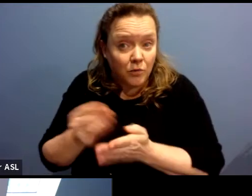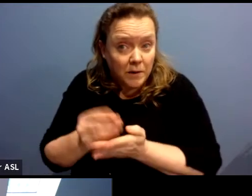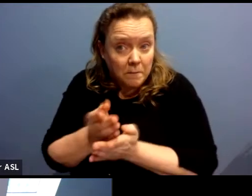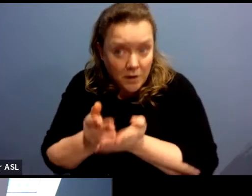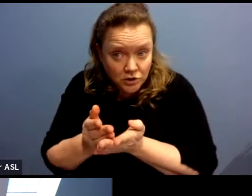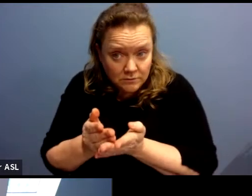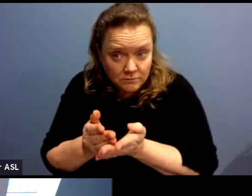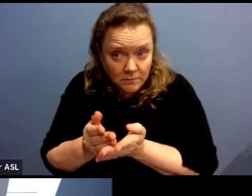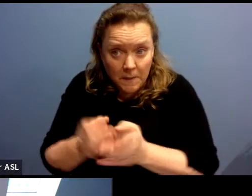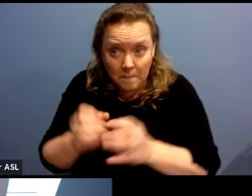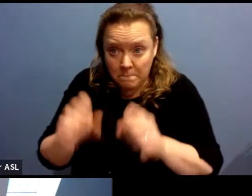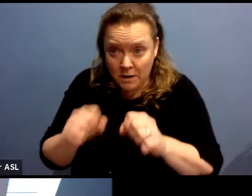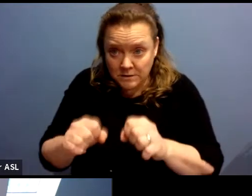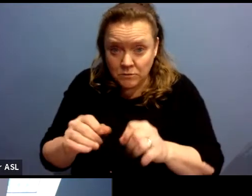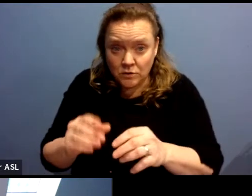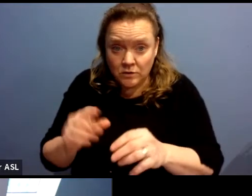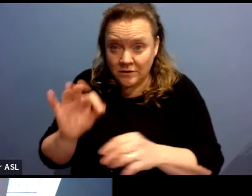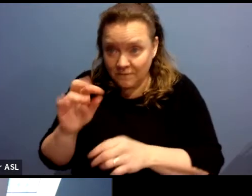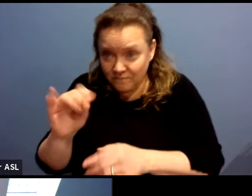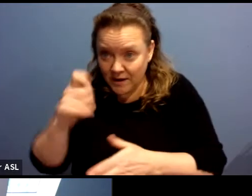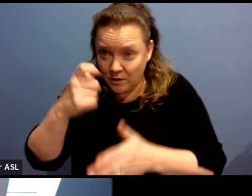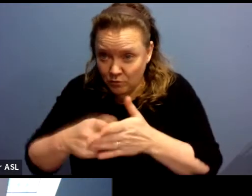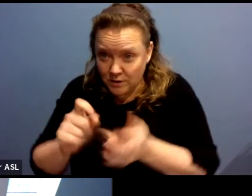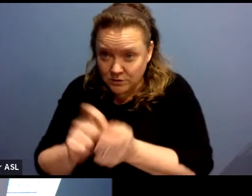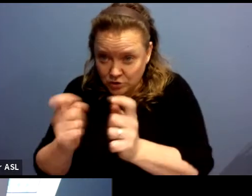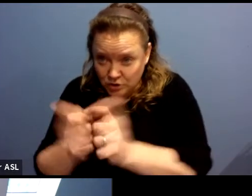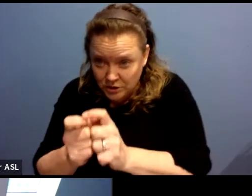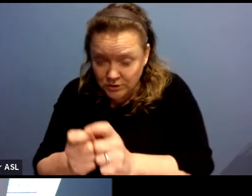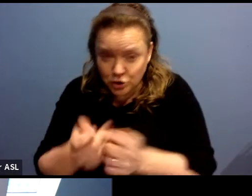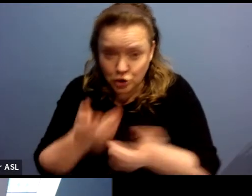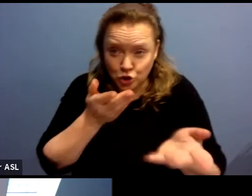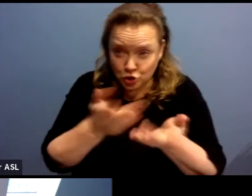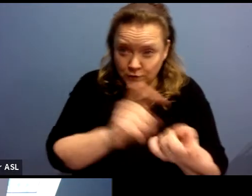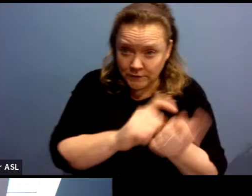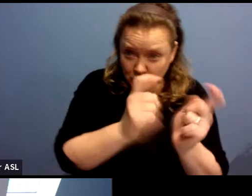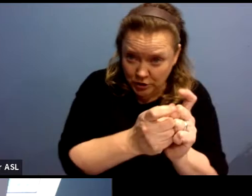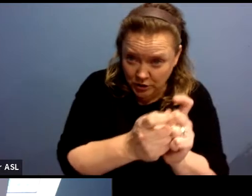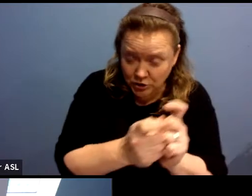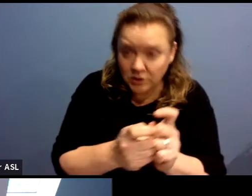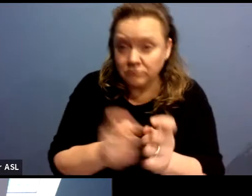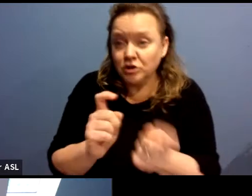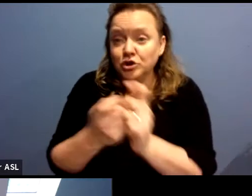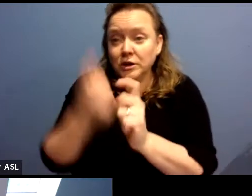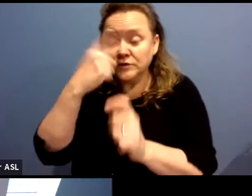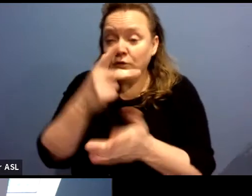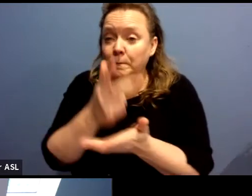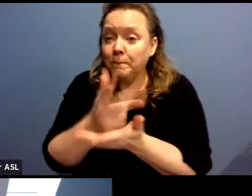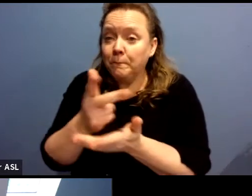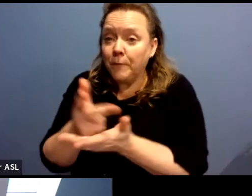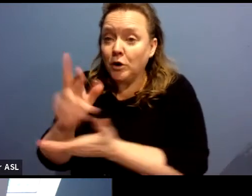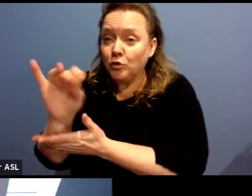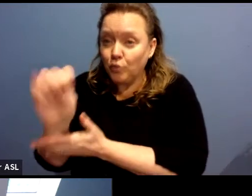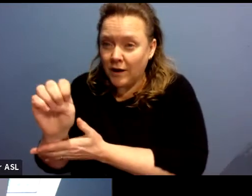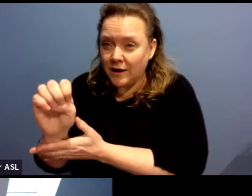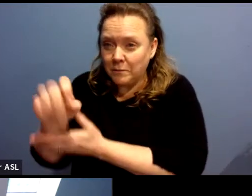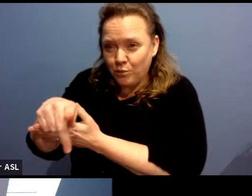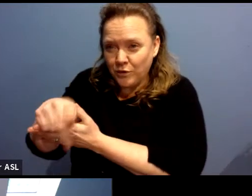fare proposals and changes to parking rates at some of Prince George's County's